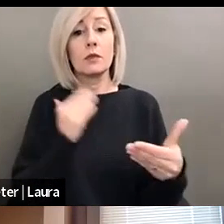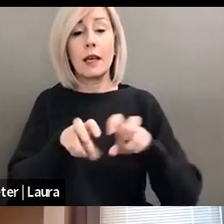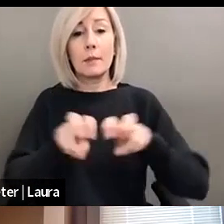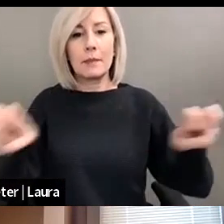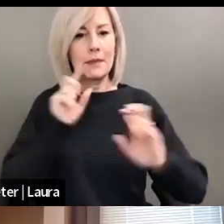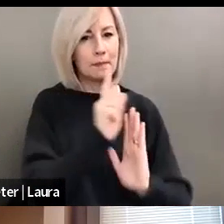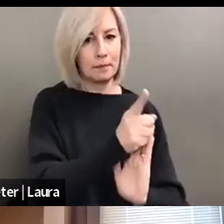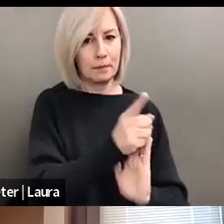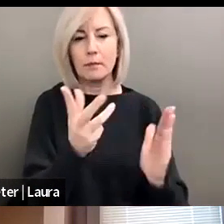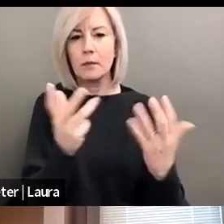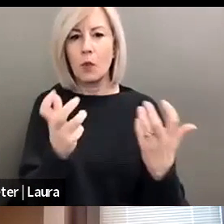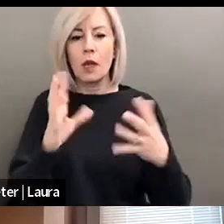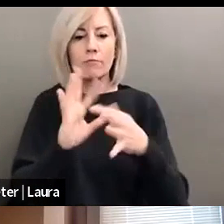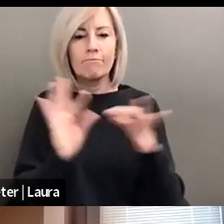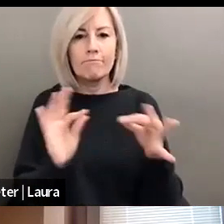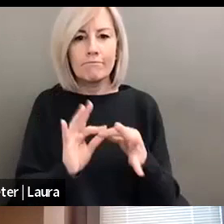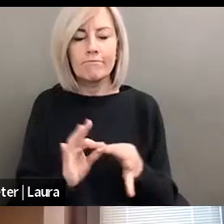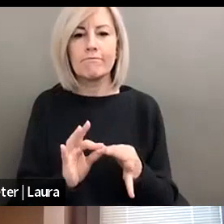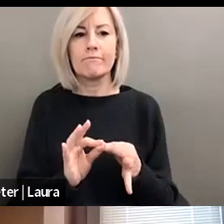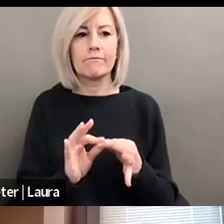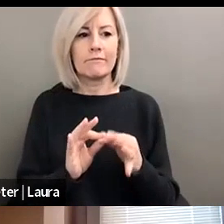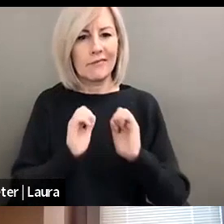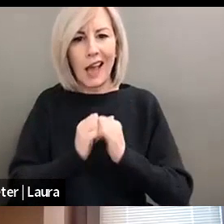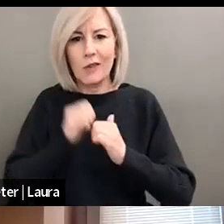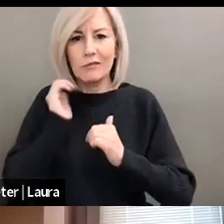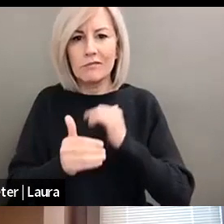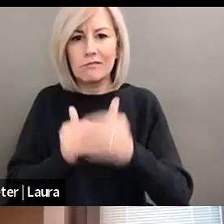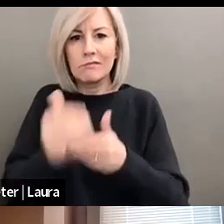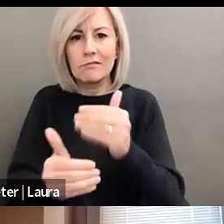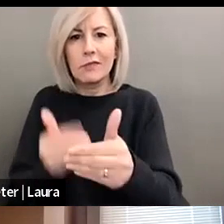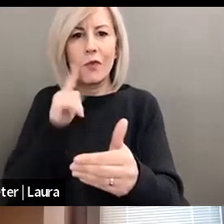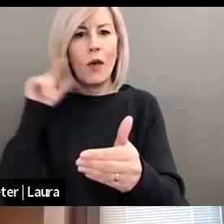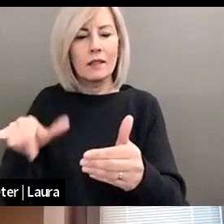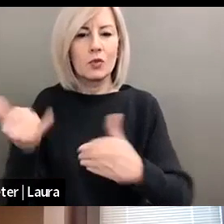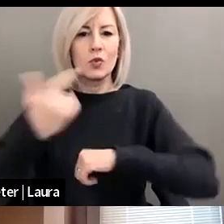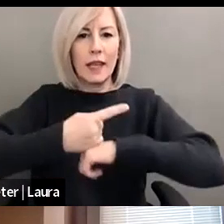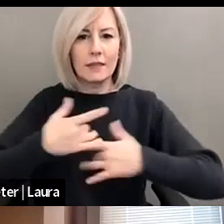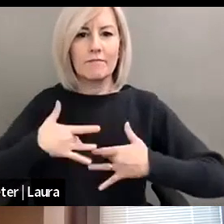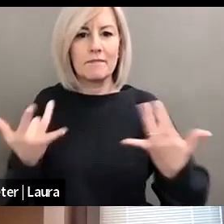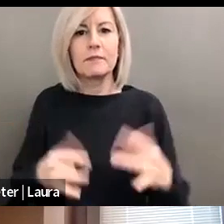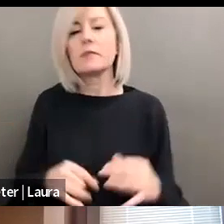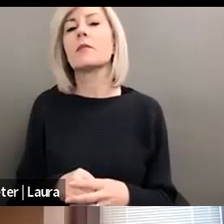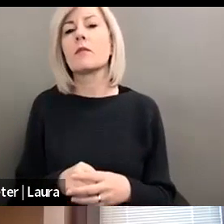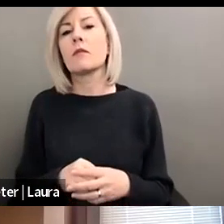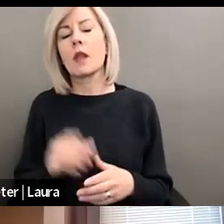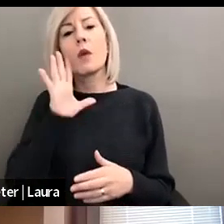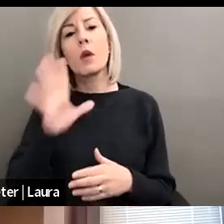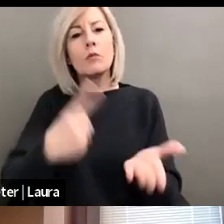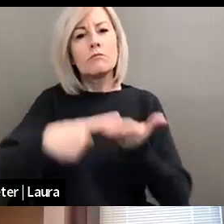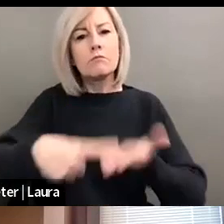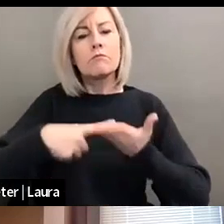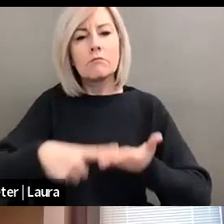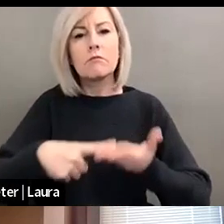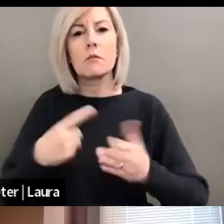moment, but I want to talk about the flow just of the event a little bit. Today, we're going to discuss what can